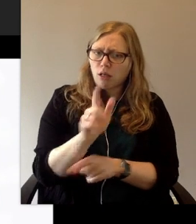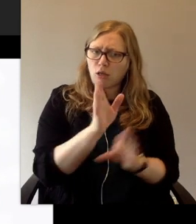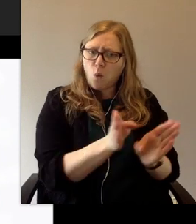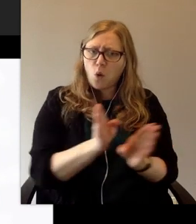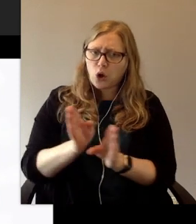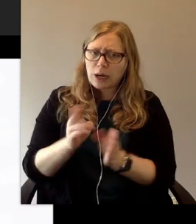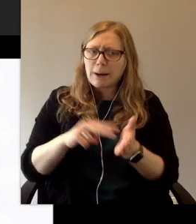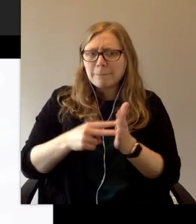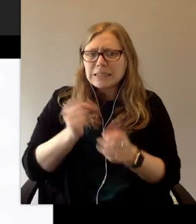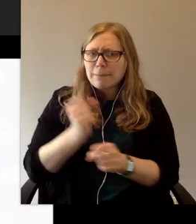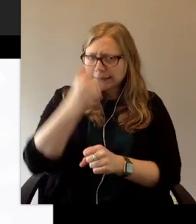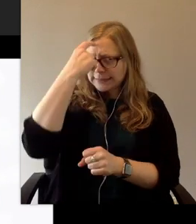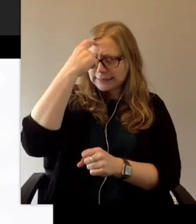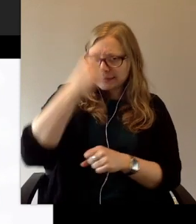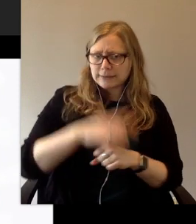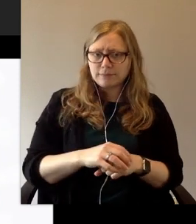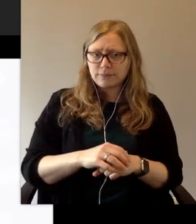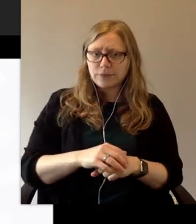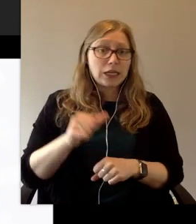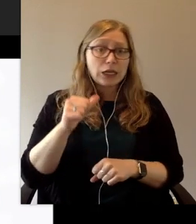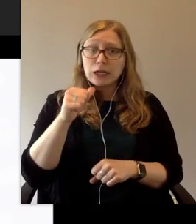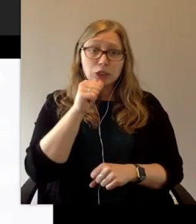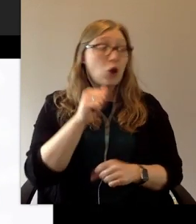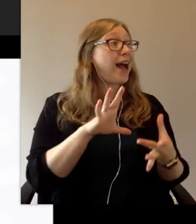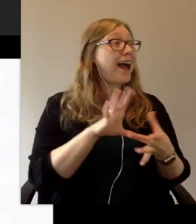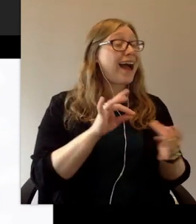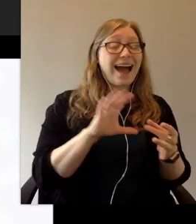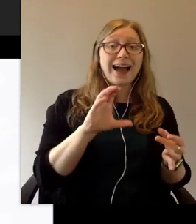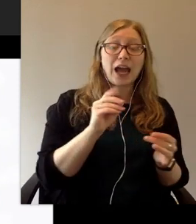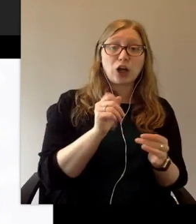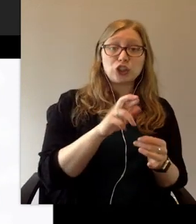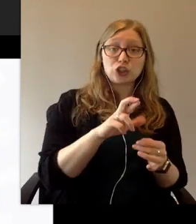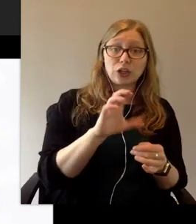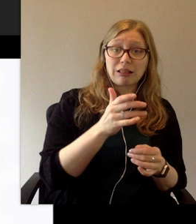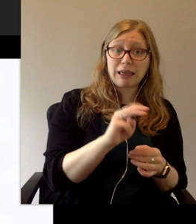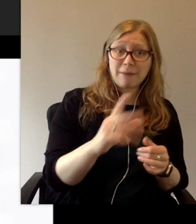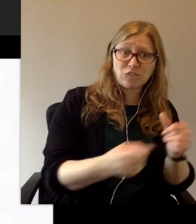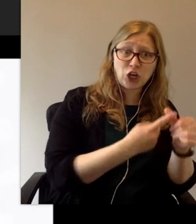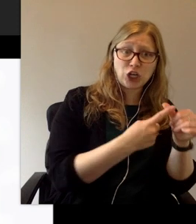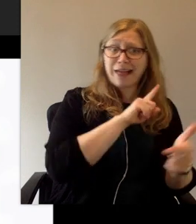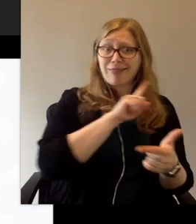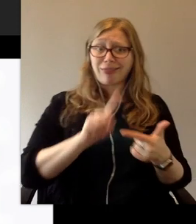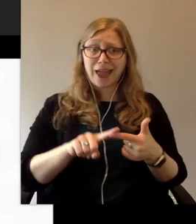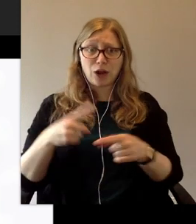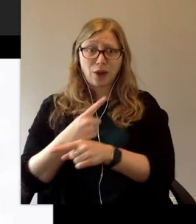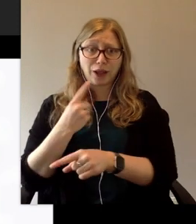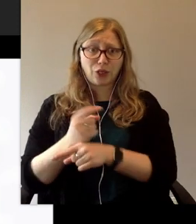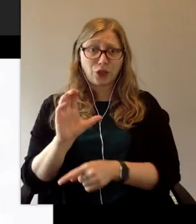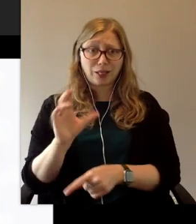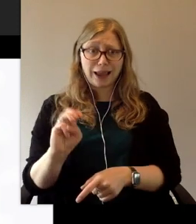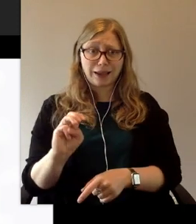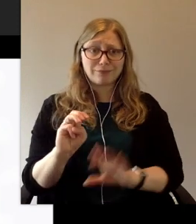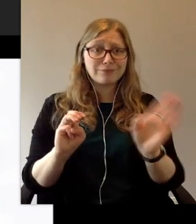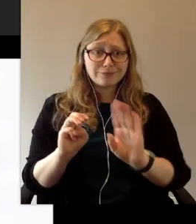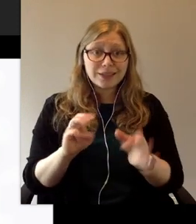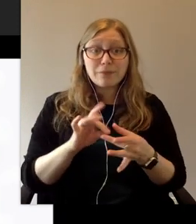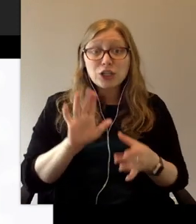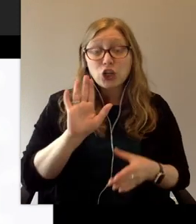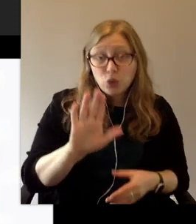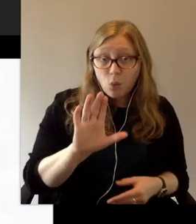makes sense. You don't say your counterclaim before your claim. You say your claim, then your counterclaim, then your